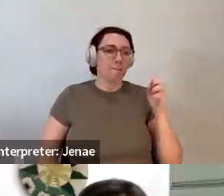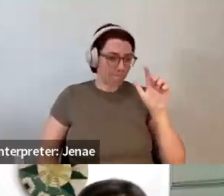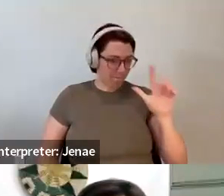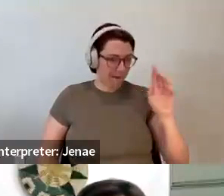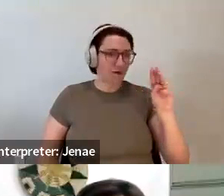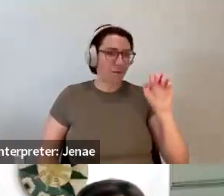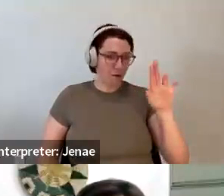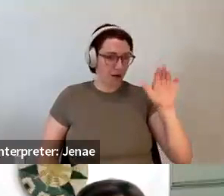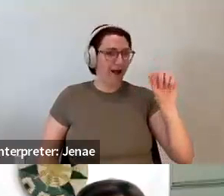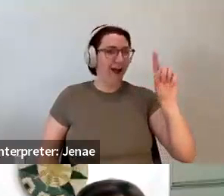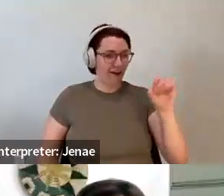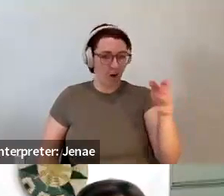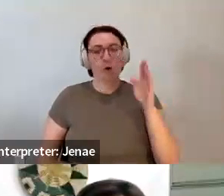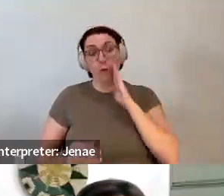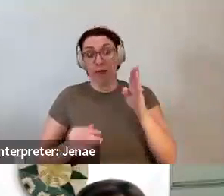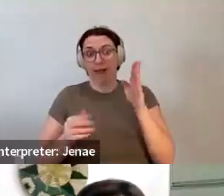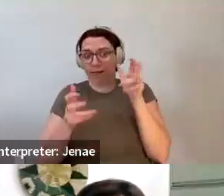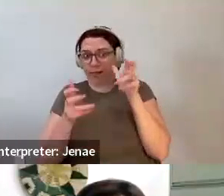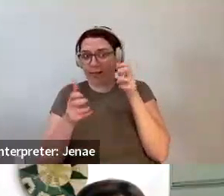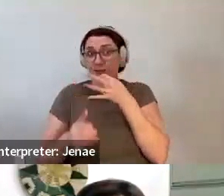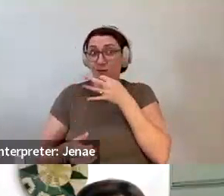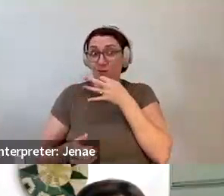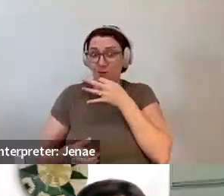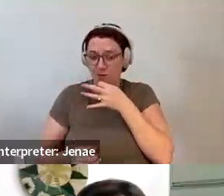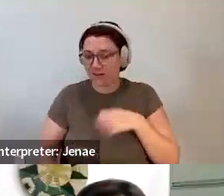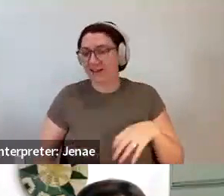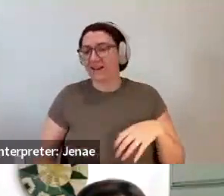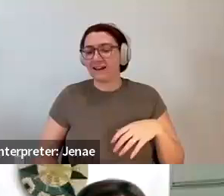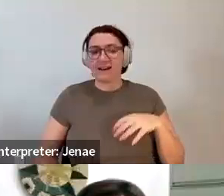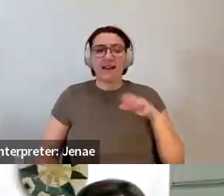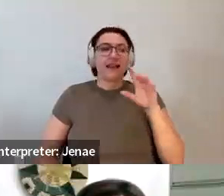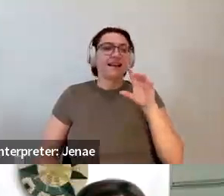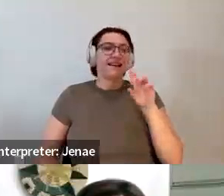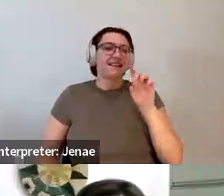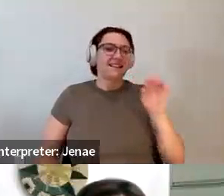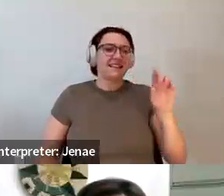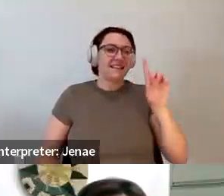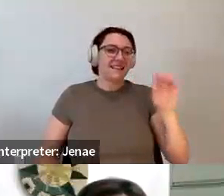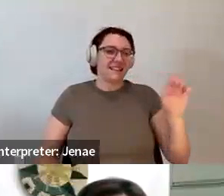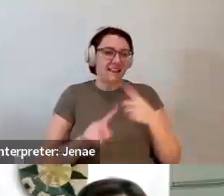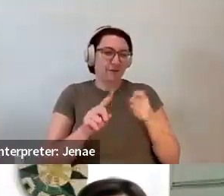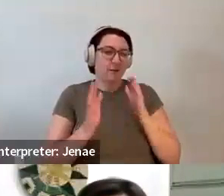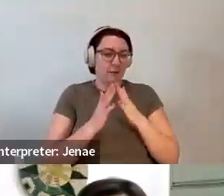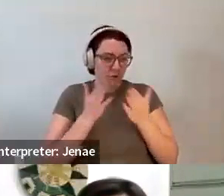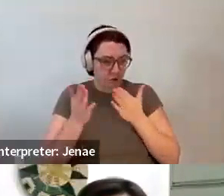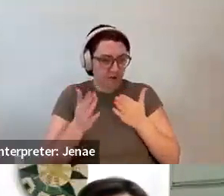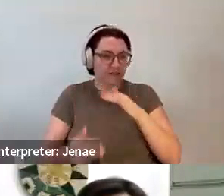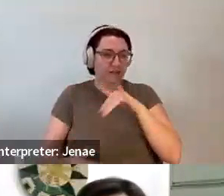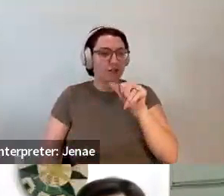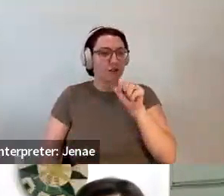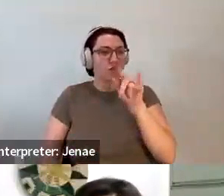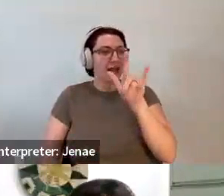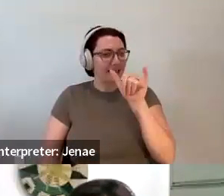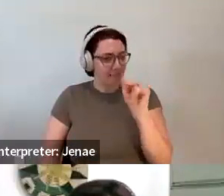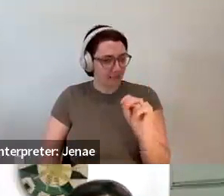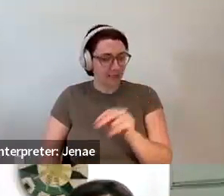is on as well, who you will hear from shortly. And we have Dee Dee from Community Services on, and Jaslyn, good morning.